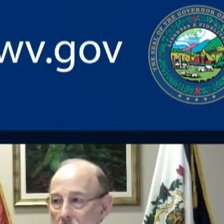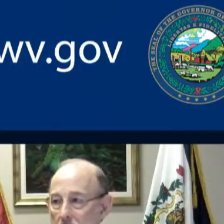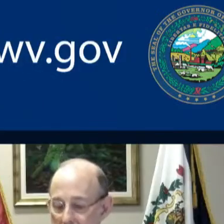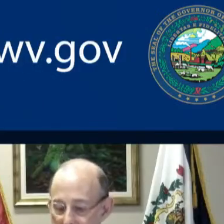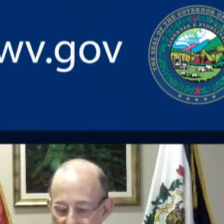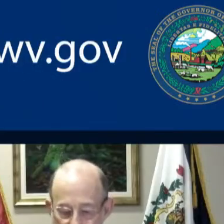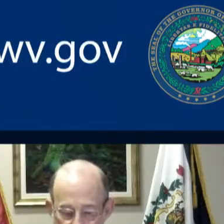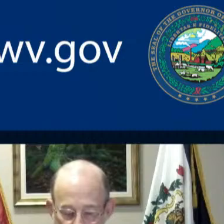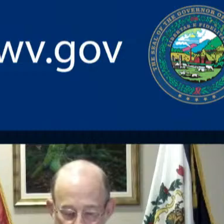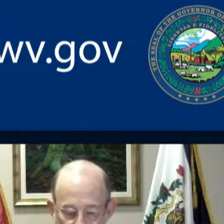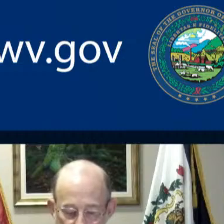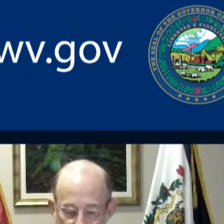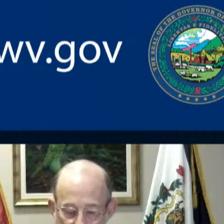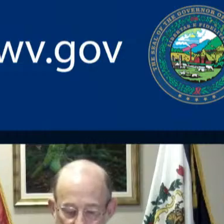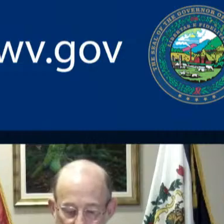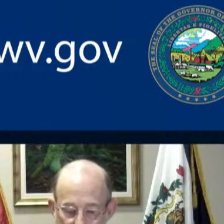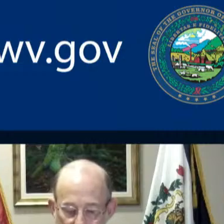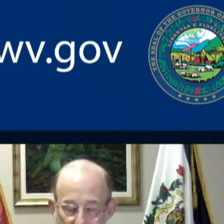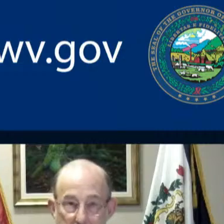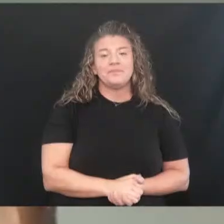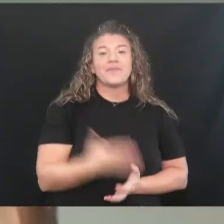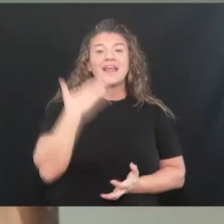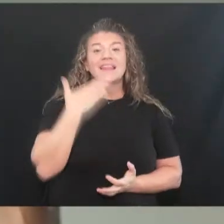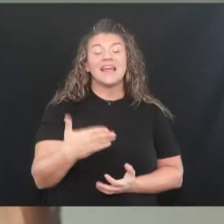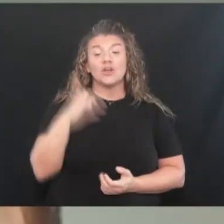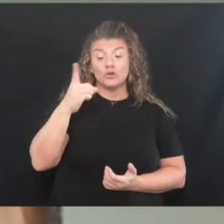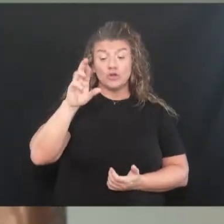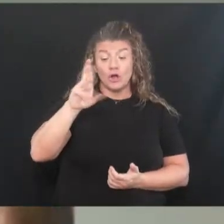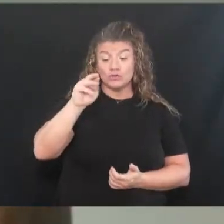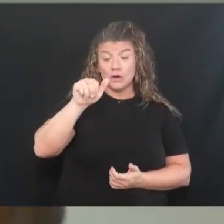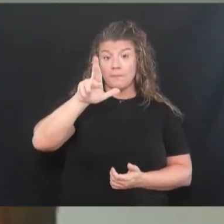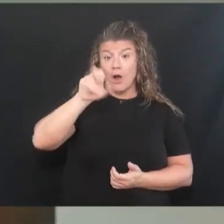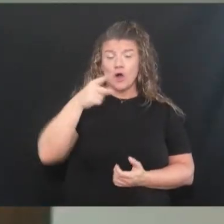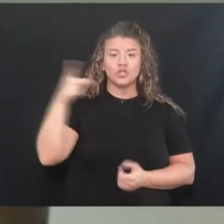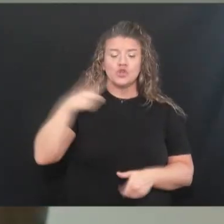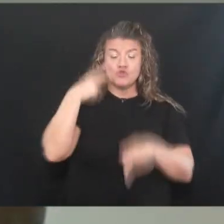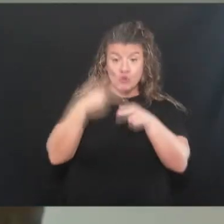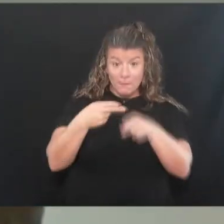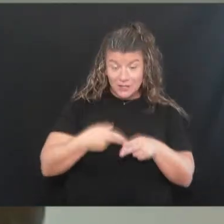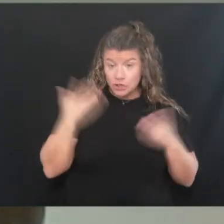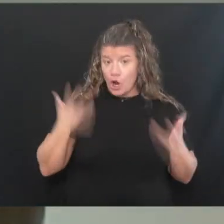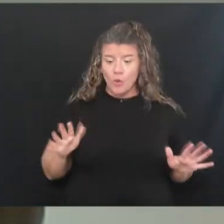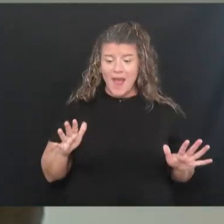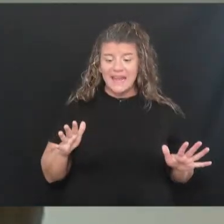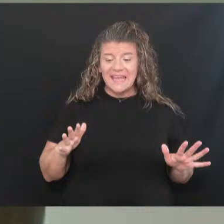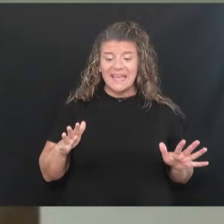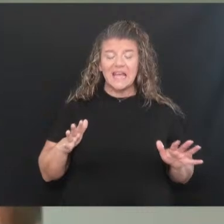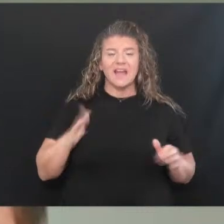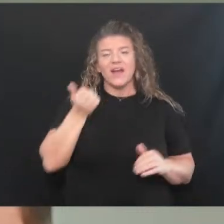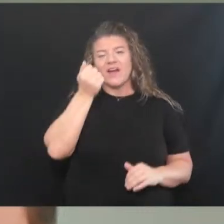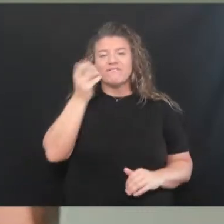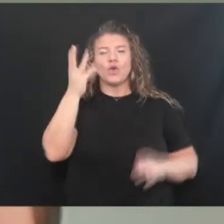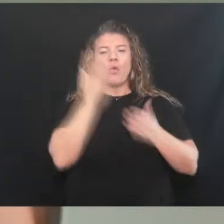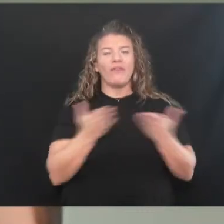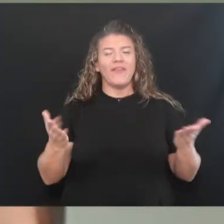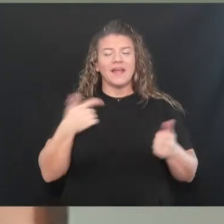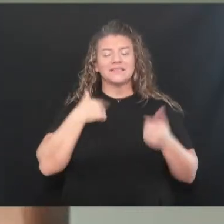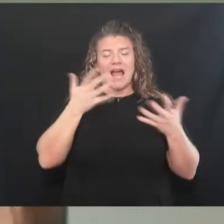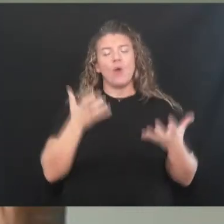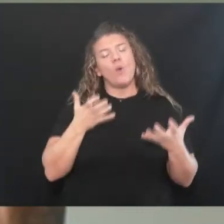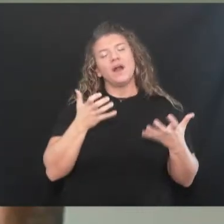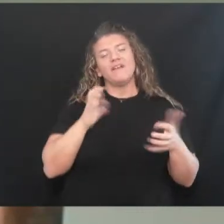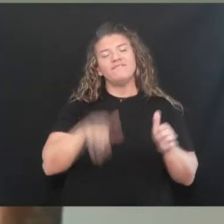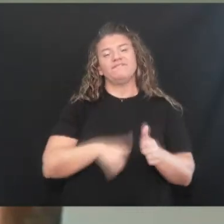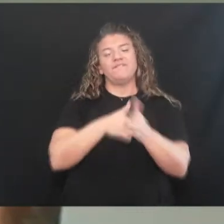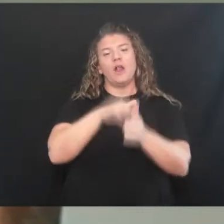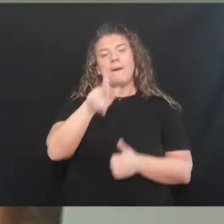Newspapers. Thank you. Dr. Marsh, you mentioned earlier a couple things I wanted to